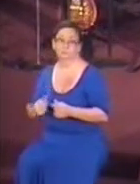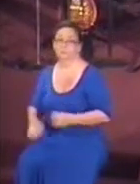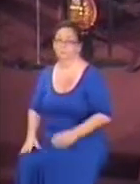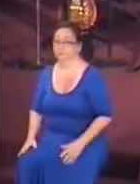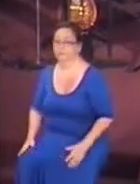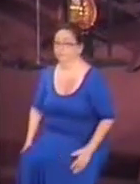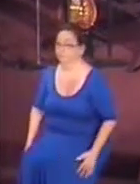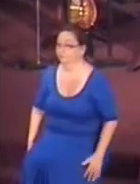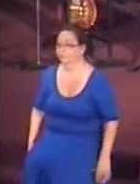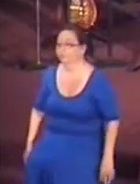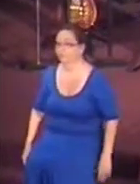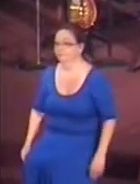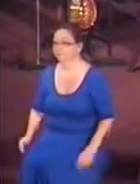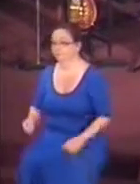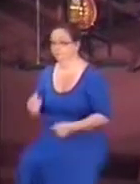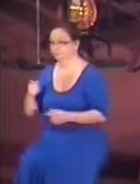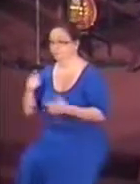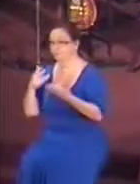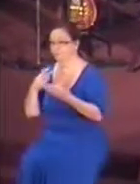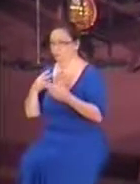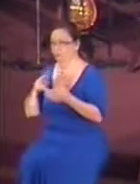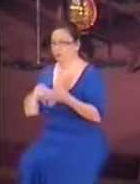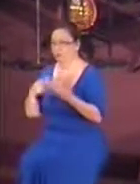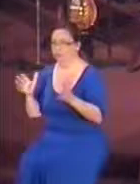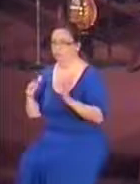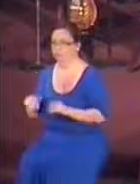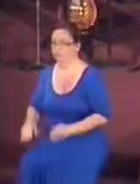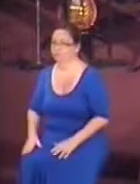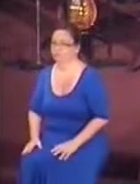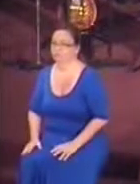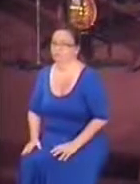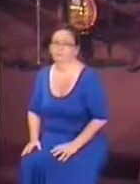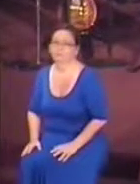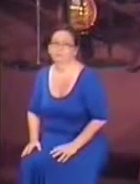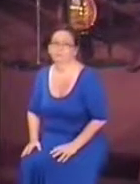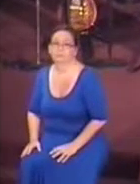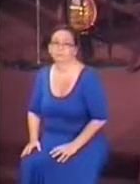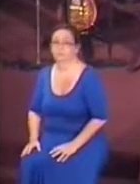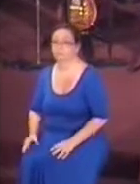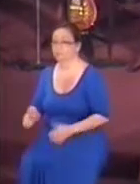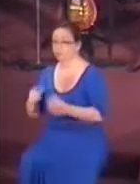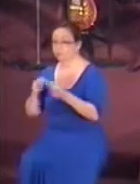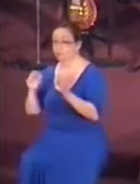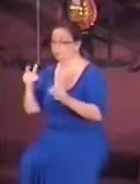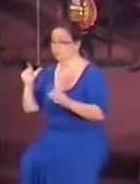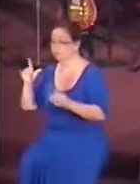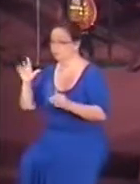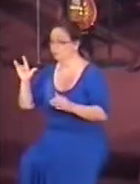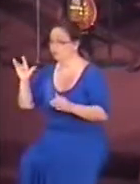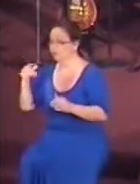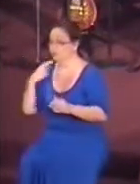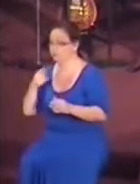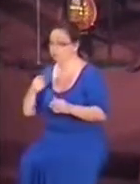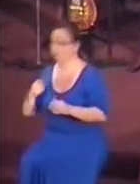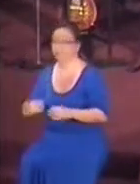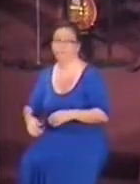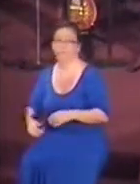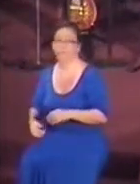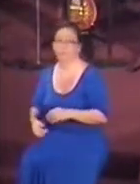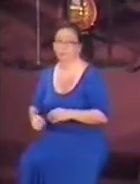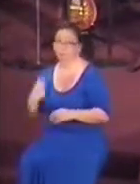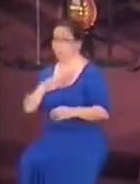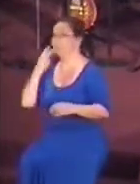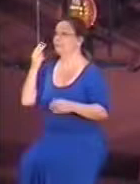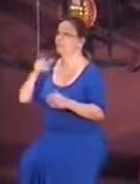Didymus, who was not with them when Jesus came, in verse 25 says, so the other disciples were saying to him, we have seen